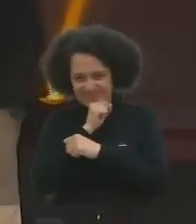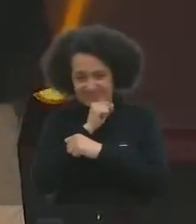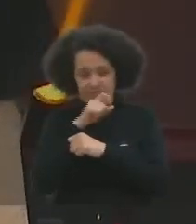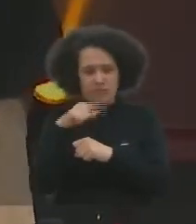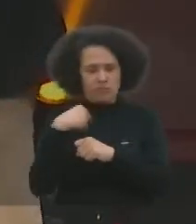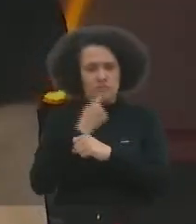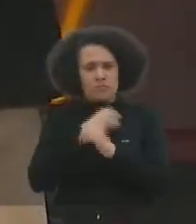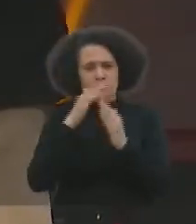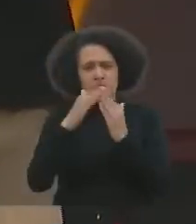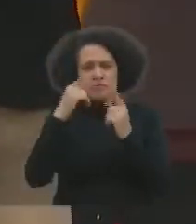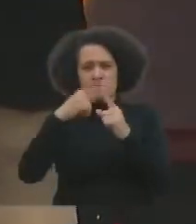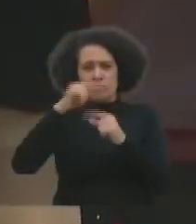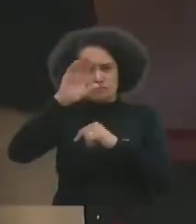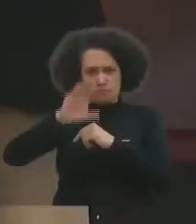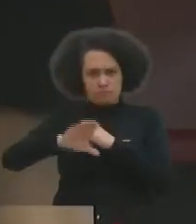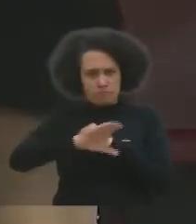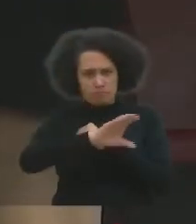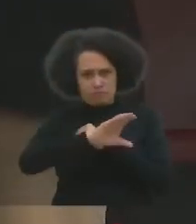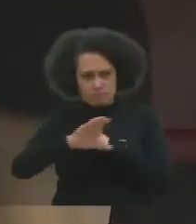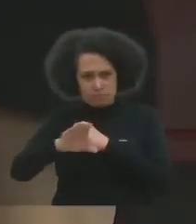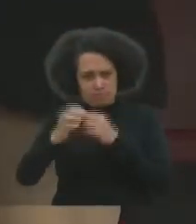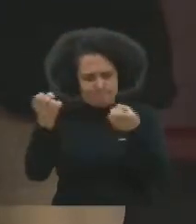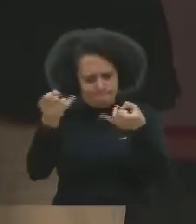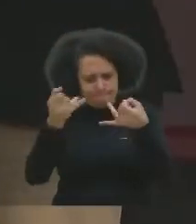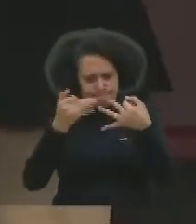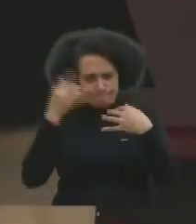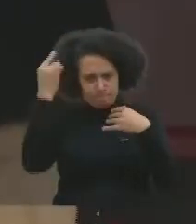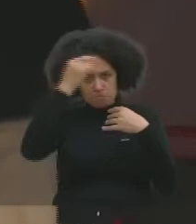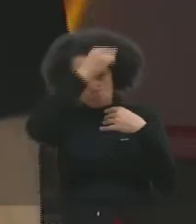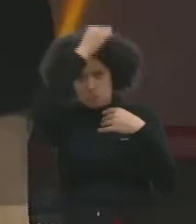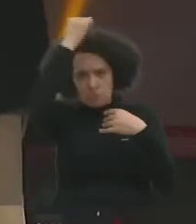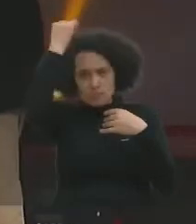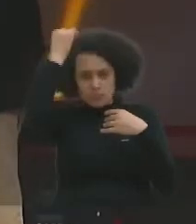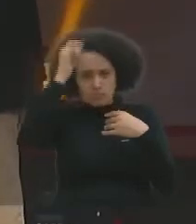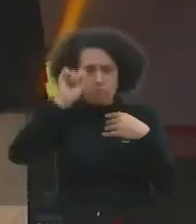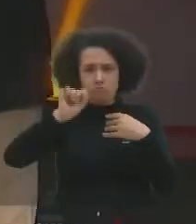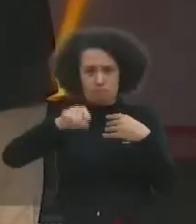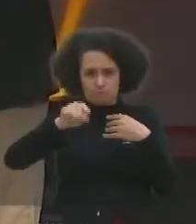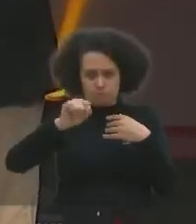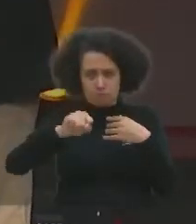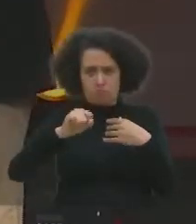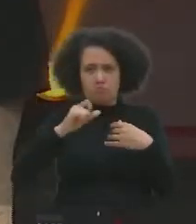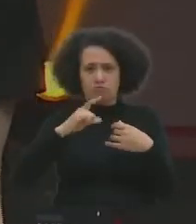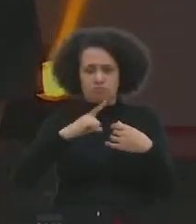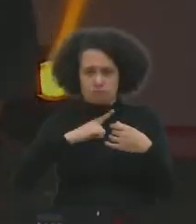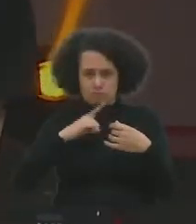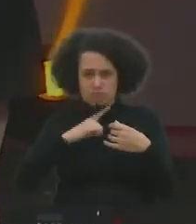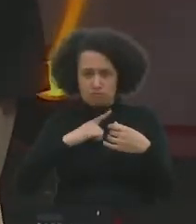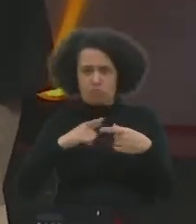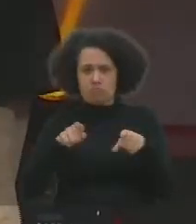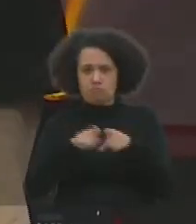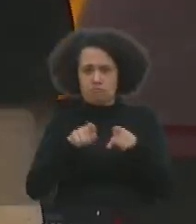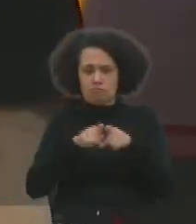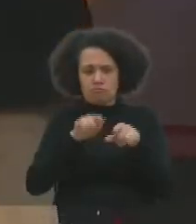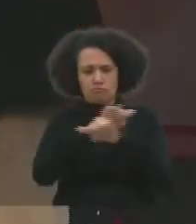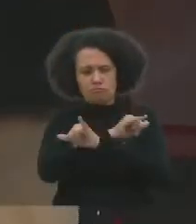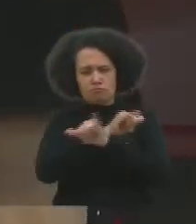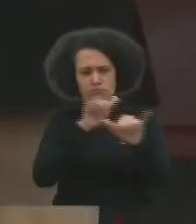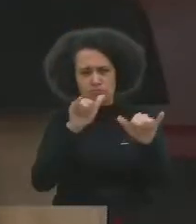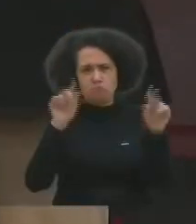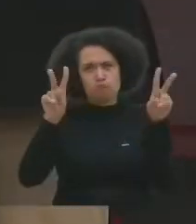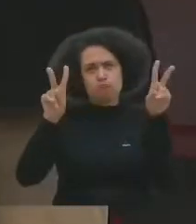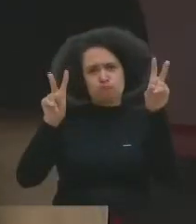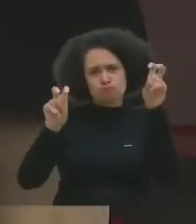nossa Igreja Católica nos ensina a respeito dos anjos. I'd like to quote a bit from the Catechism of the Catholic Church. Eu vou aqui fazer uma citação